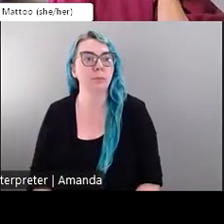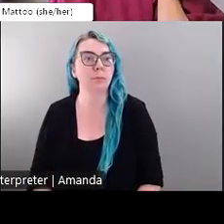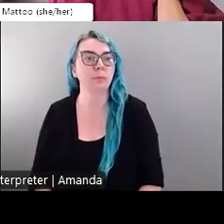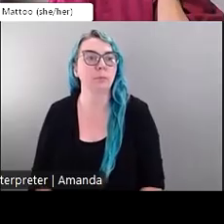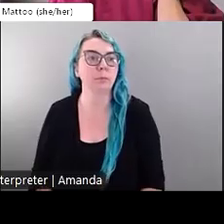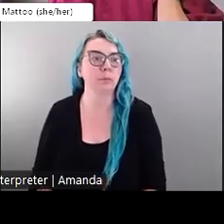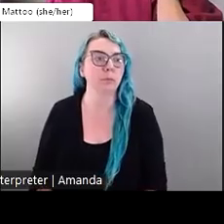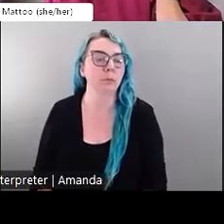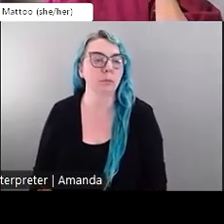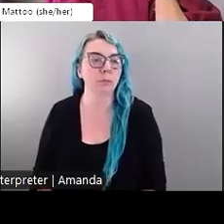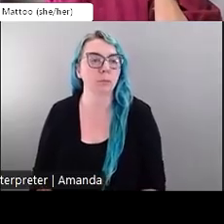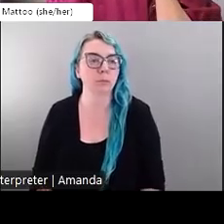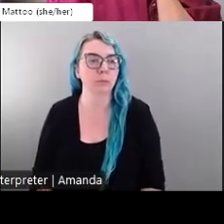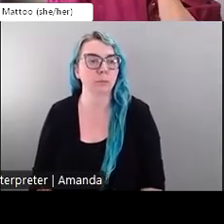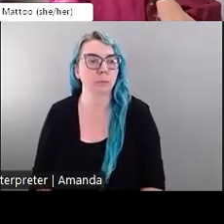So if you